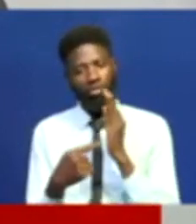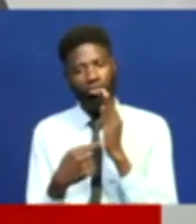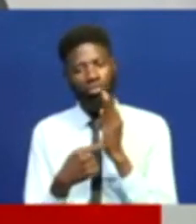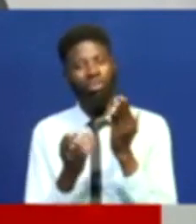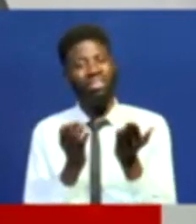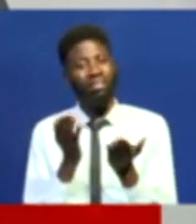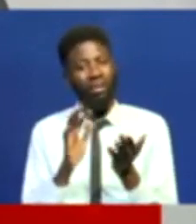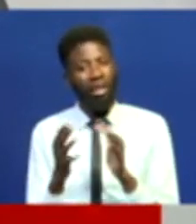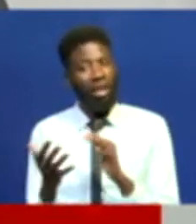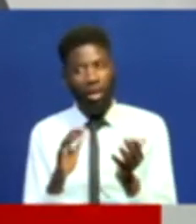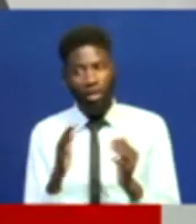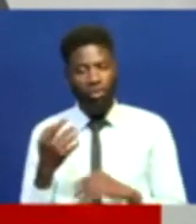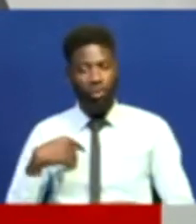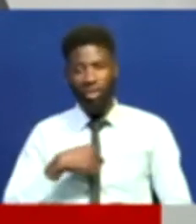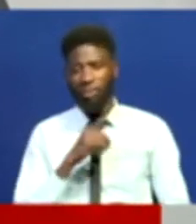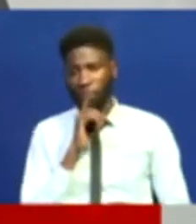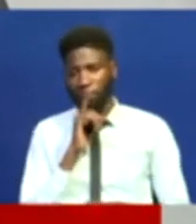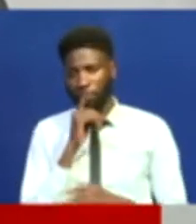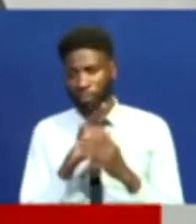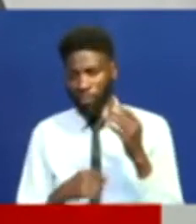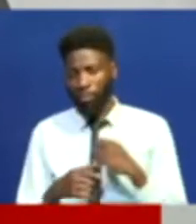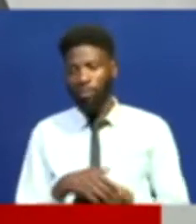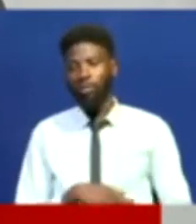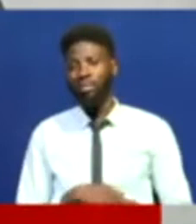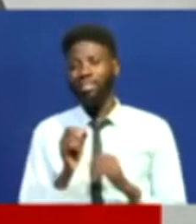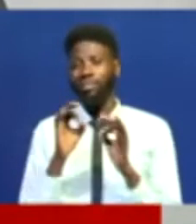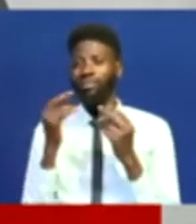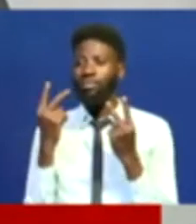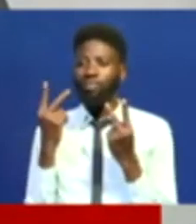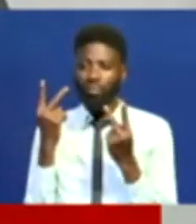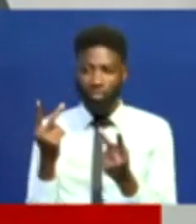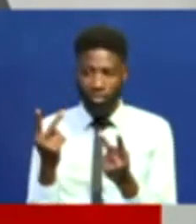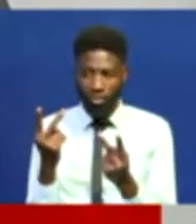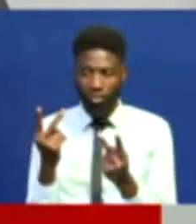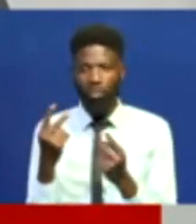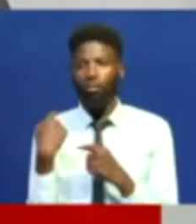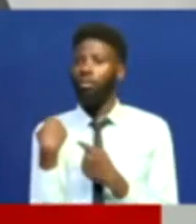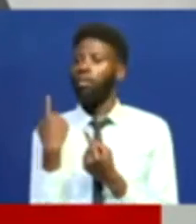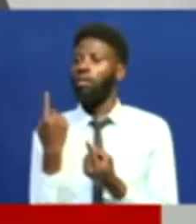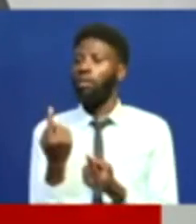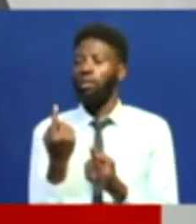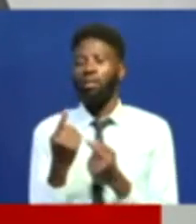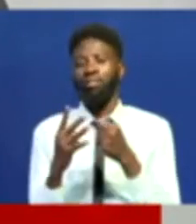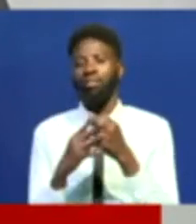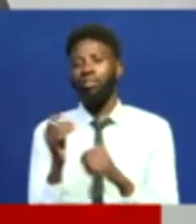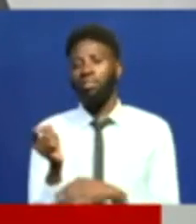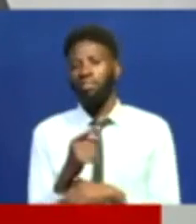services, we are saying if you look at the last 9 months or